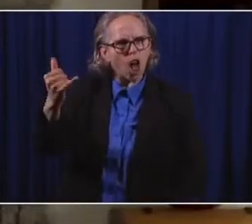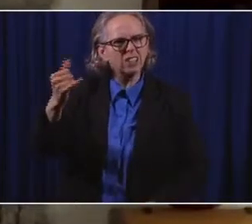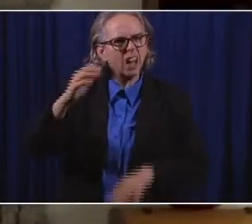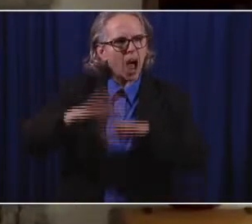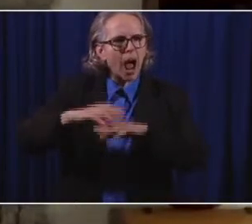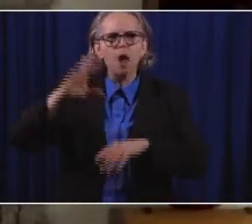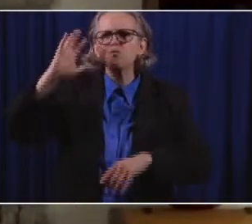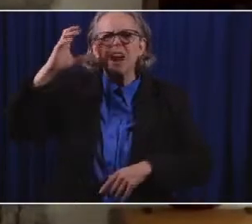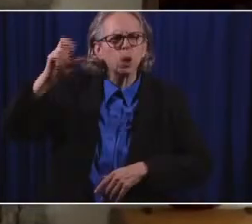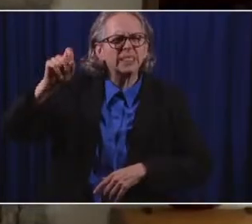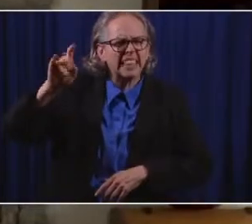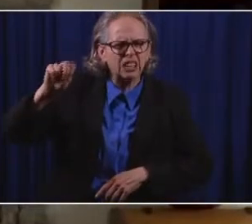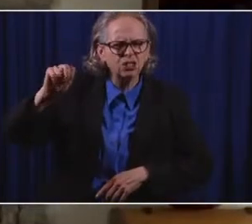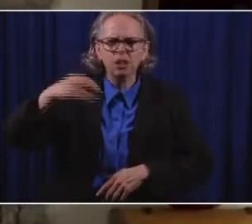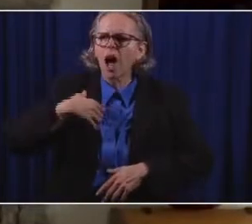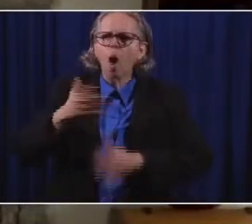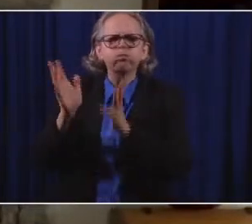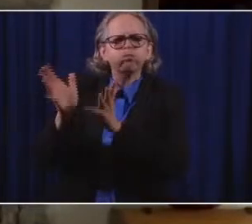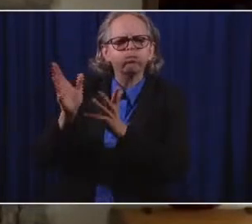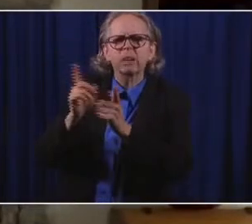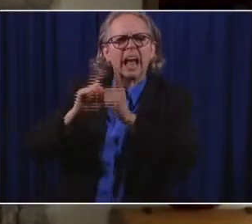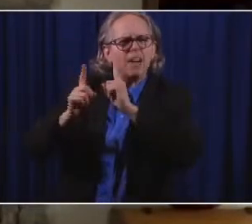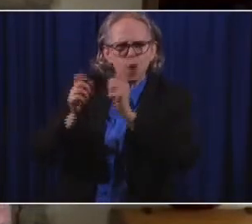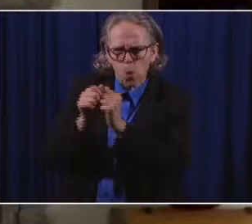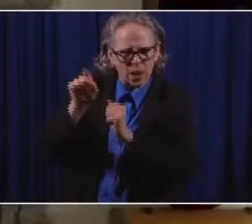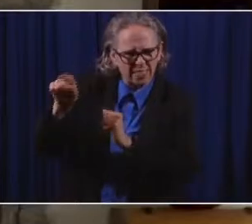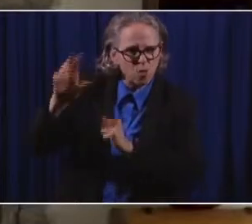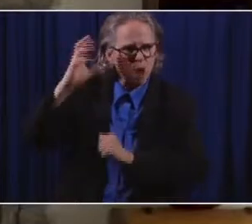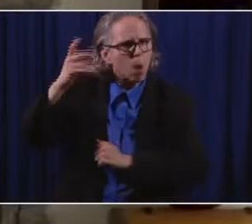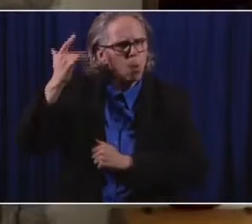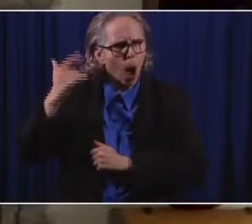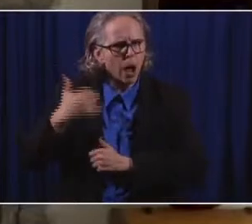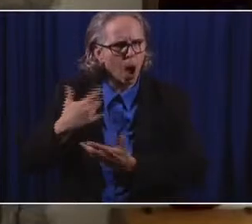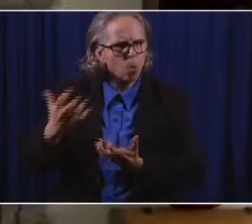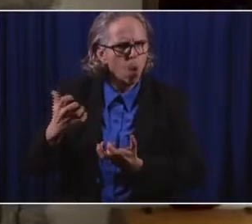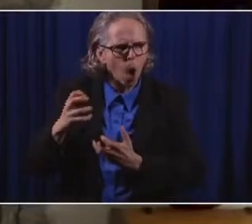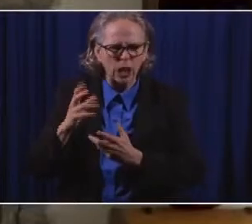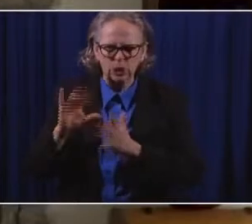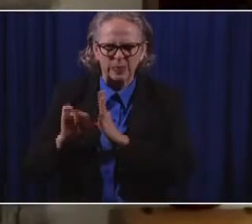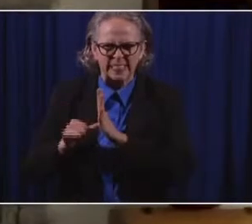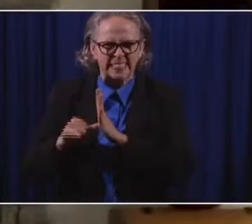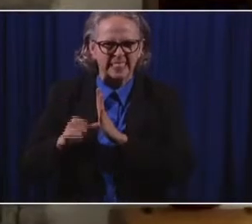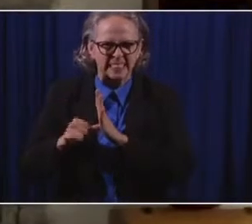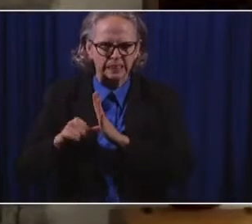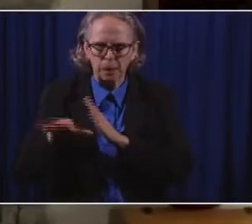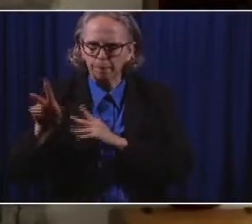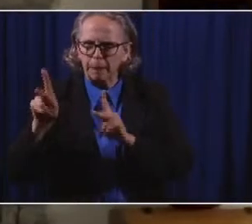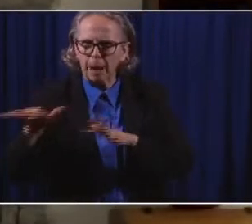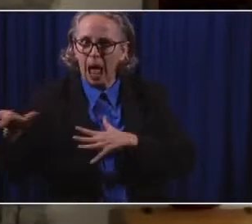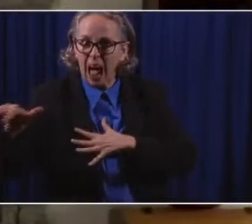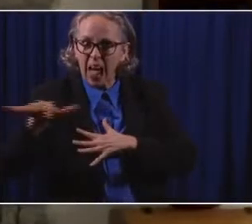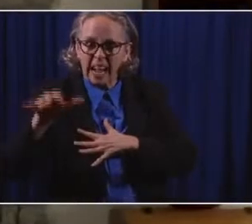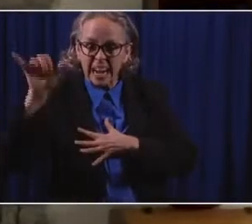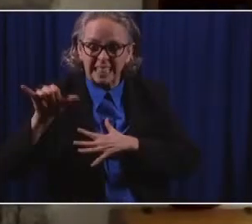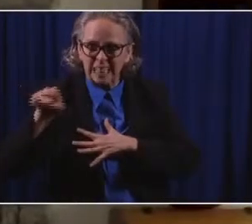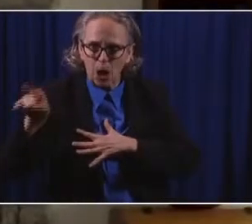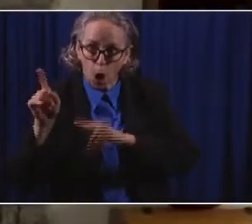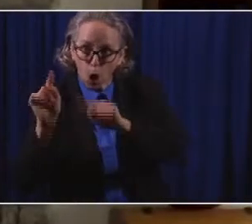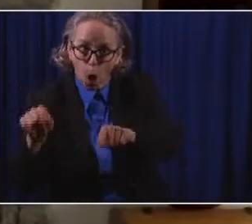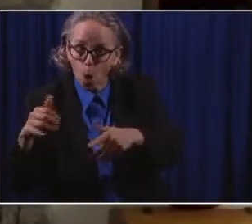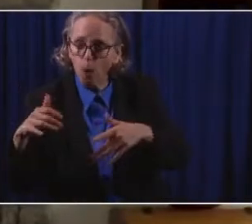Rivers show. And the reason I called in is I wanted to say, please wear a mask if you're going to this event. So I